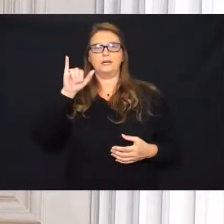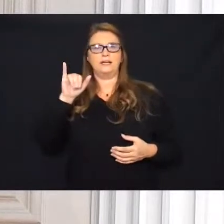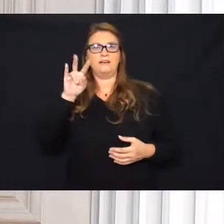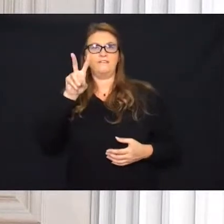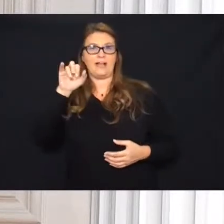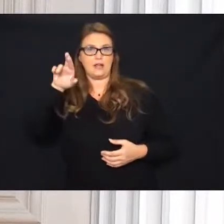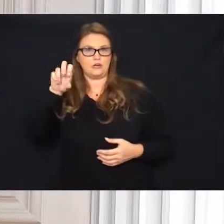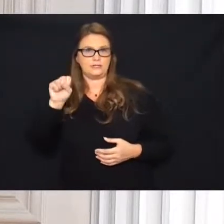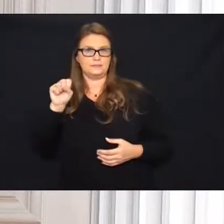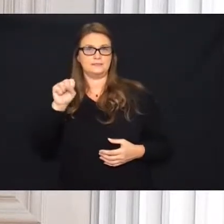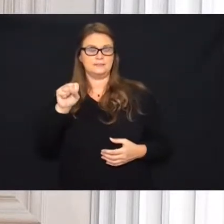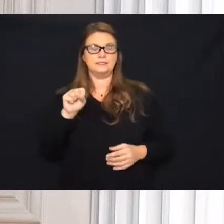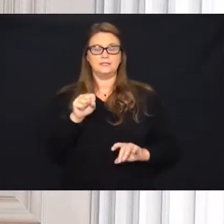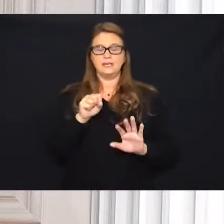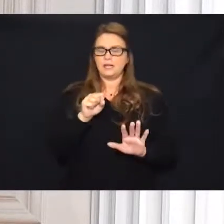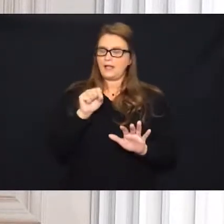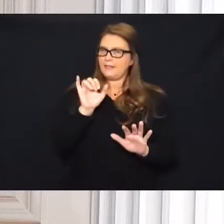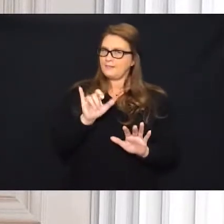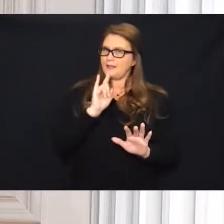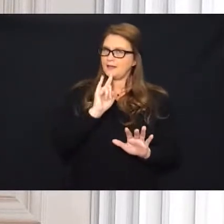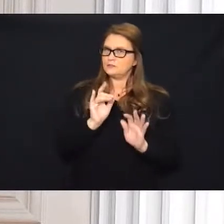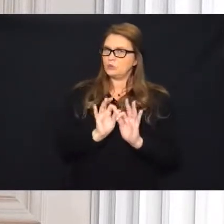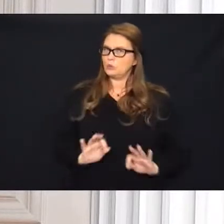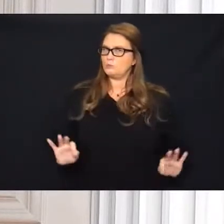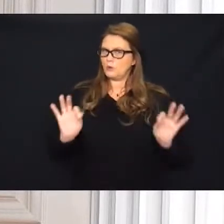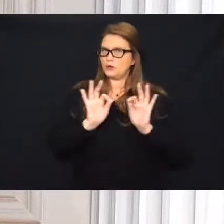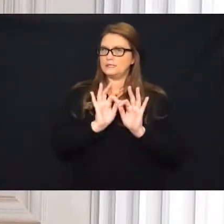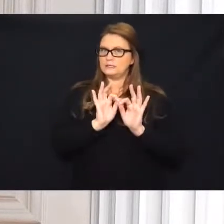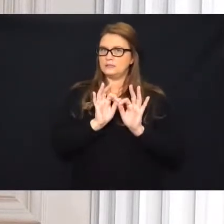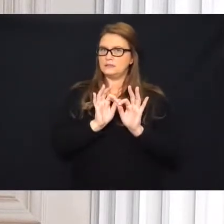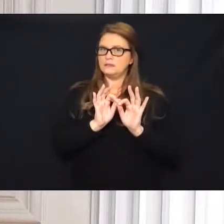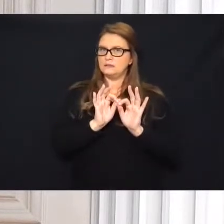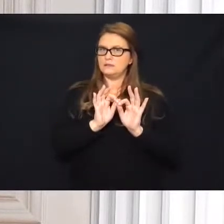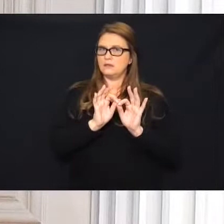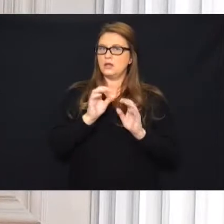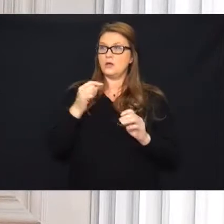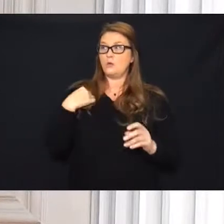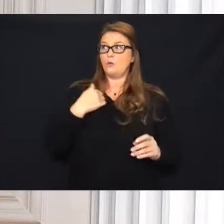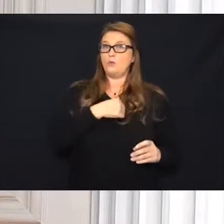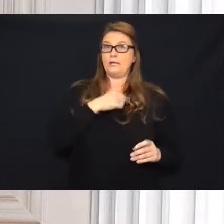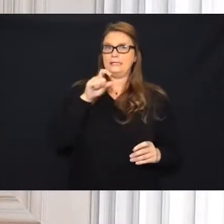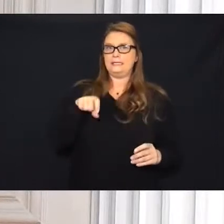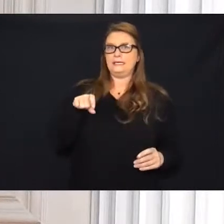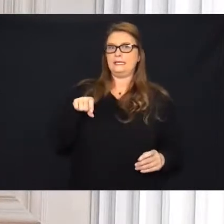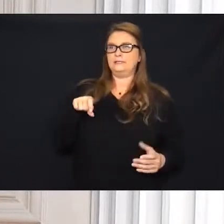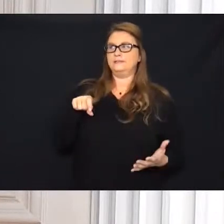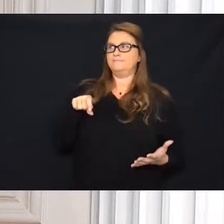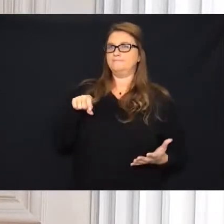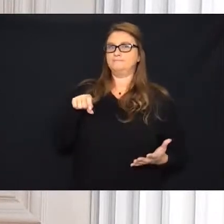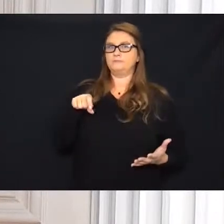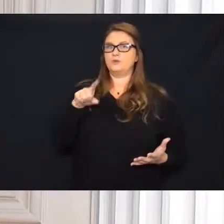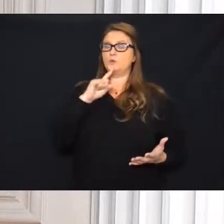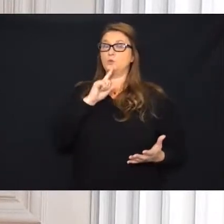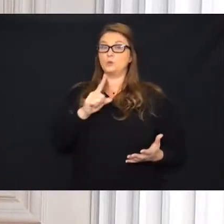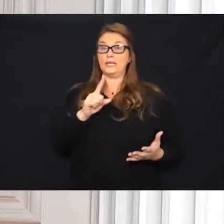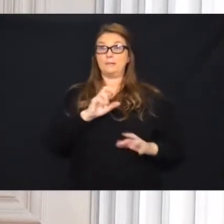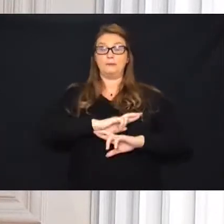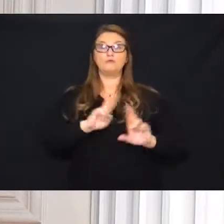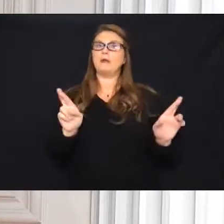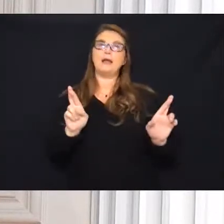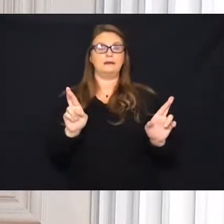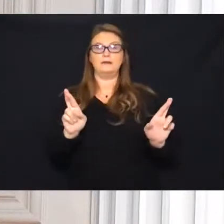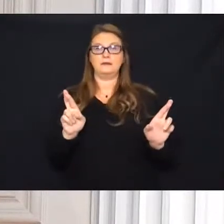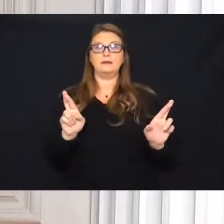this. But this is a really important finding, and people really need to wake up and make sure that